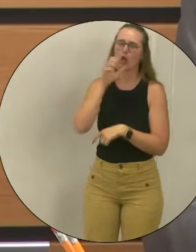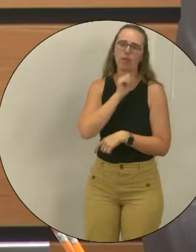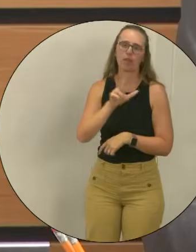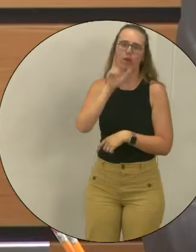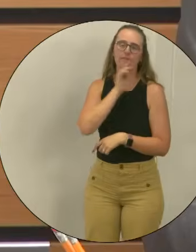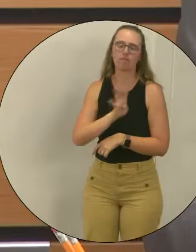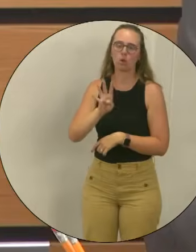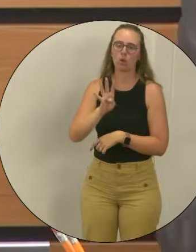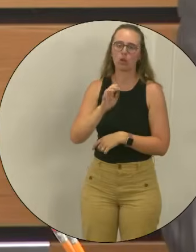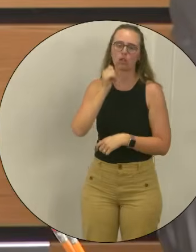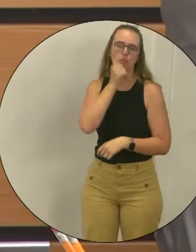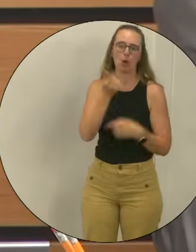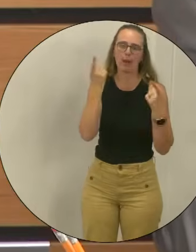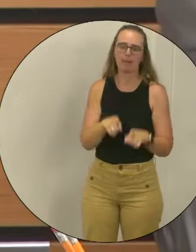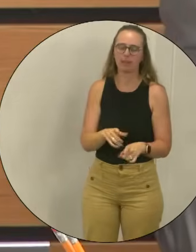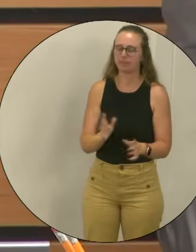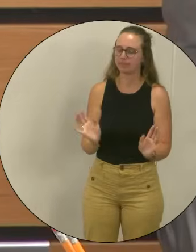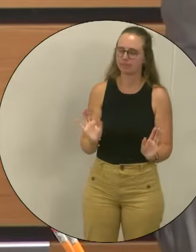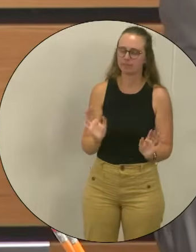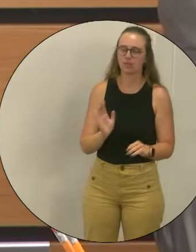tomorrow, but being practical